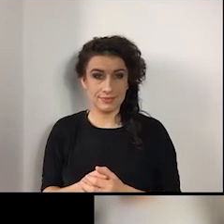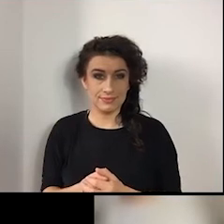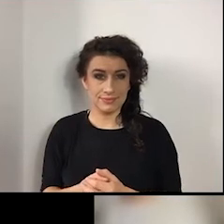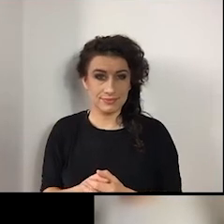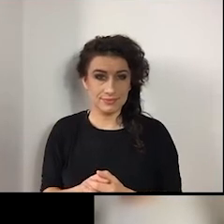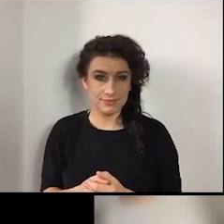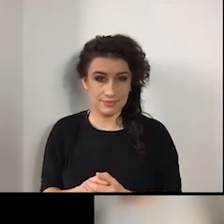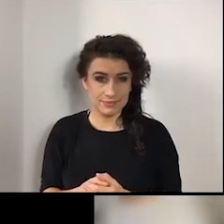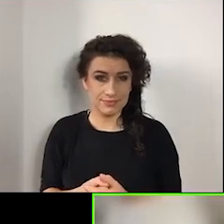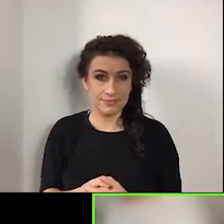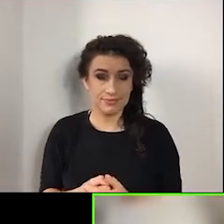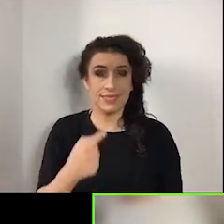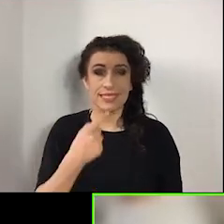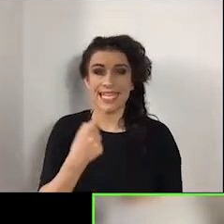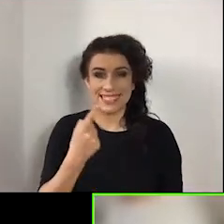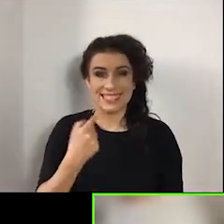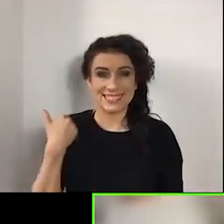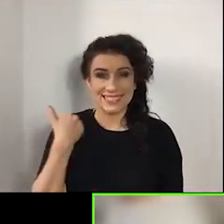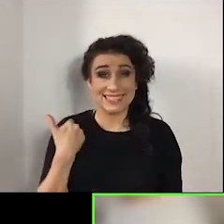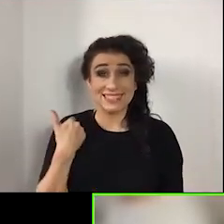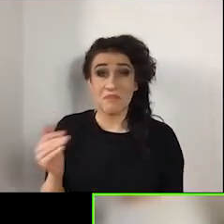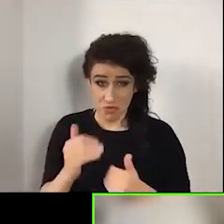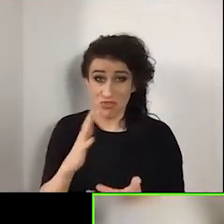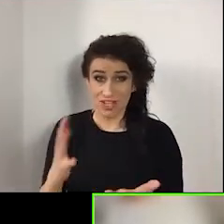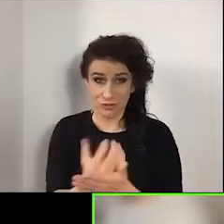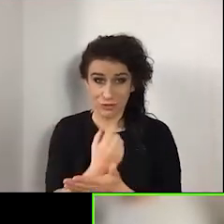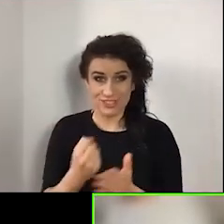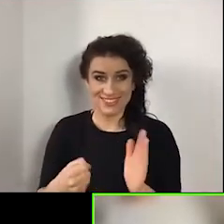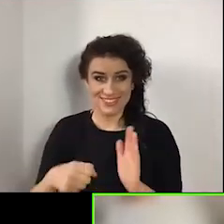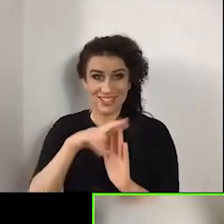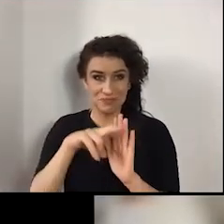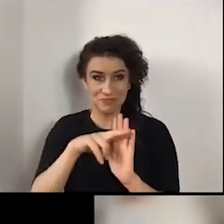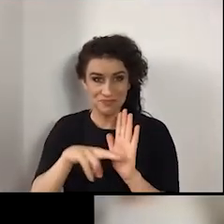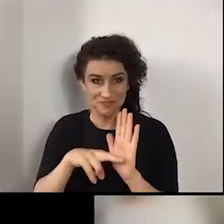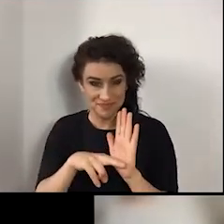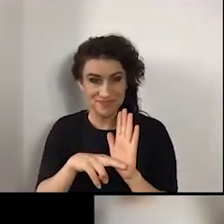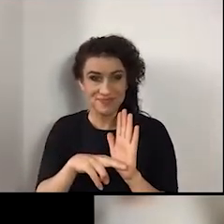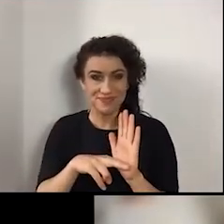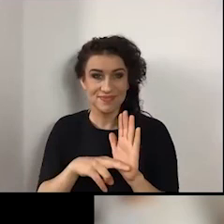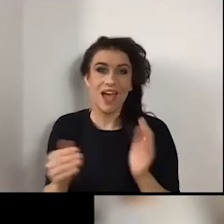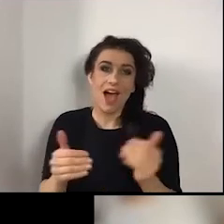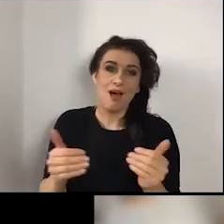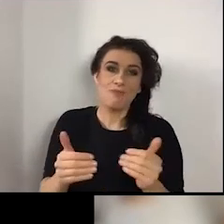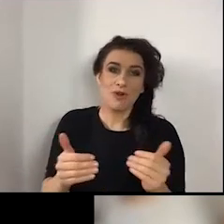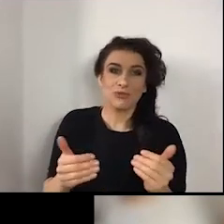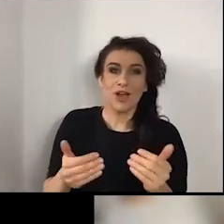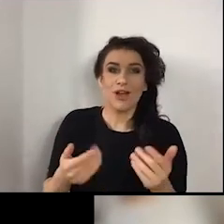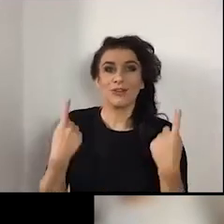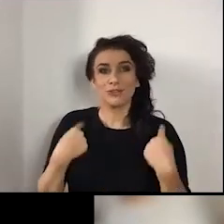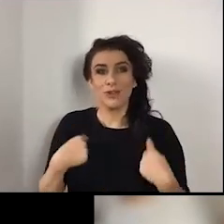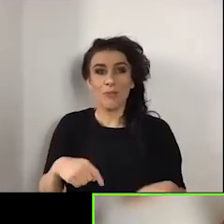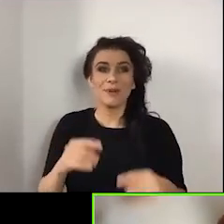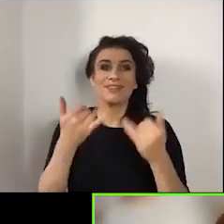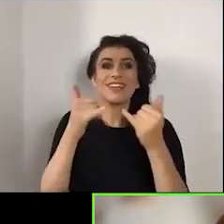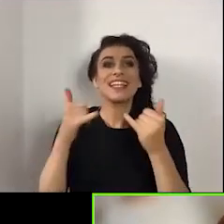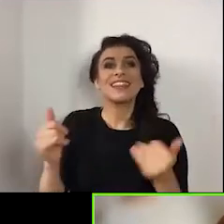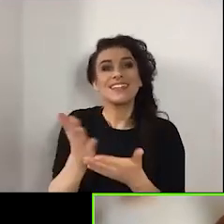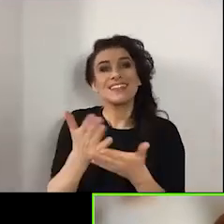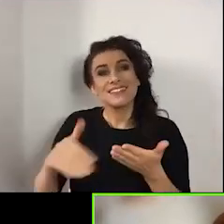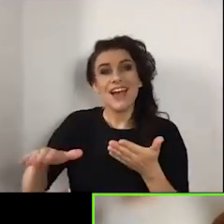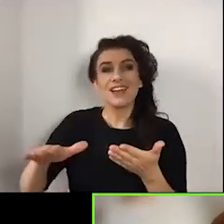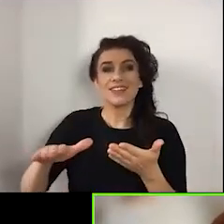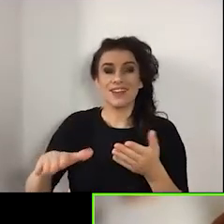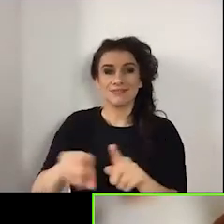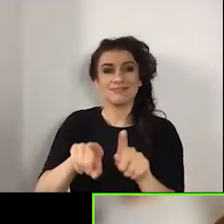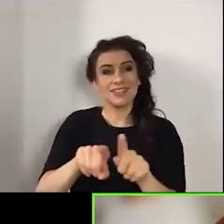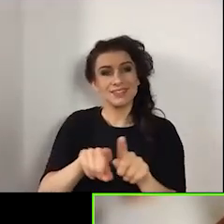by different people, different countries? Yeah. Or in Polish, probably not, but in English we can translate. Well, I've